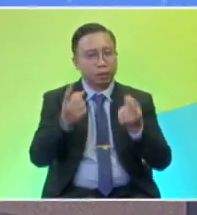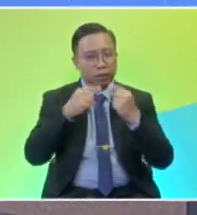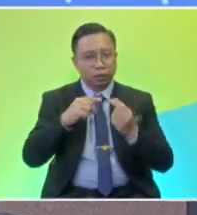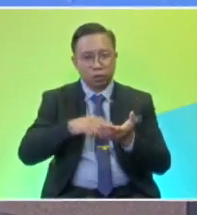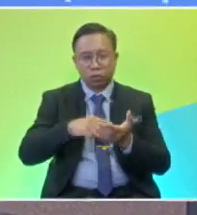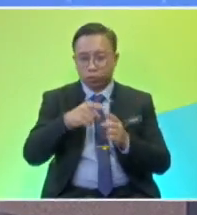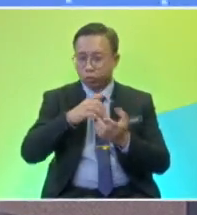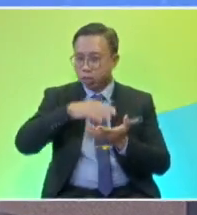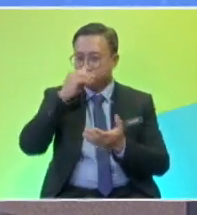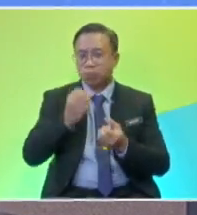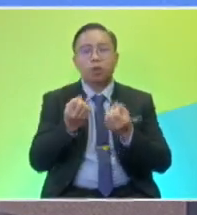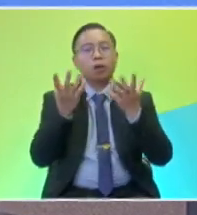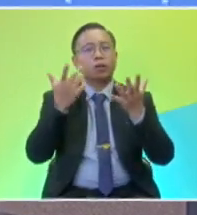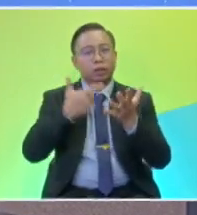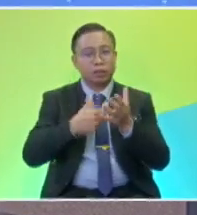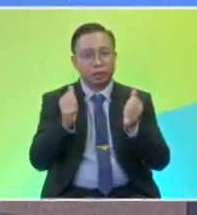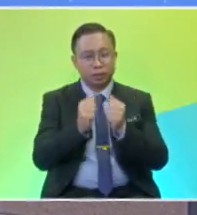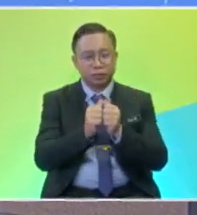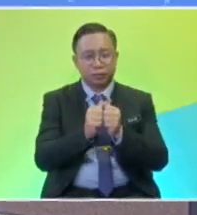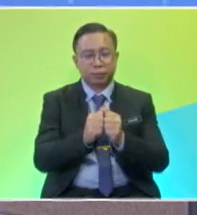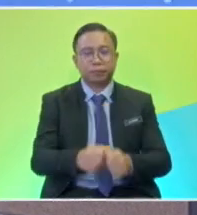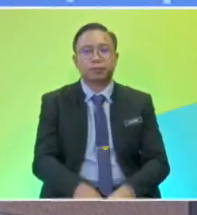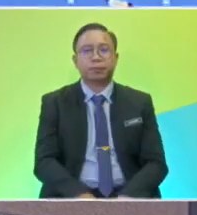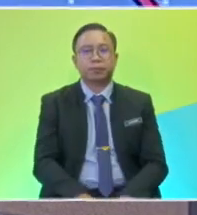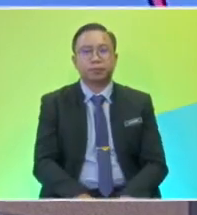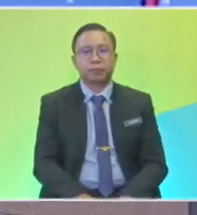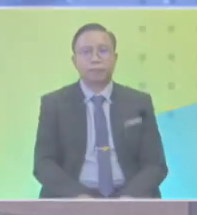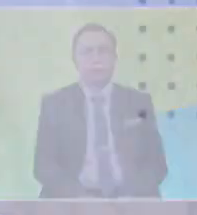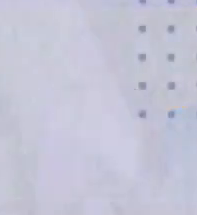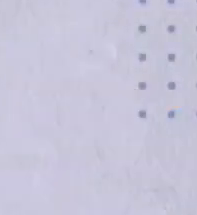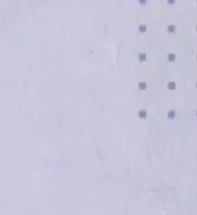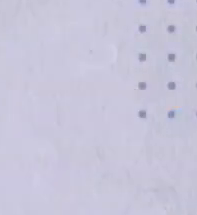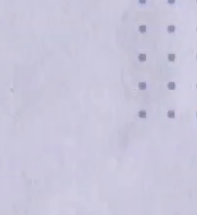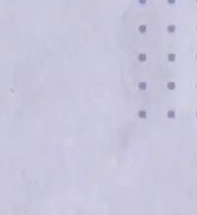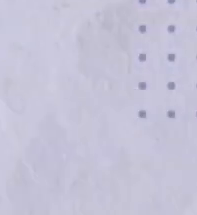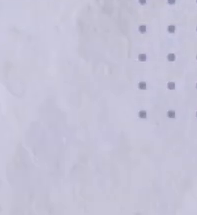learn a lot more together with Teacher Devi. Bye-bye.